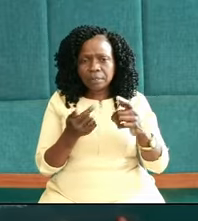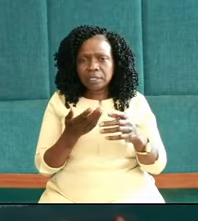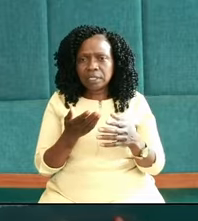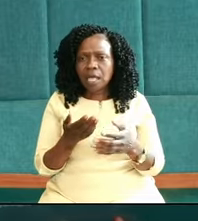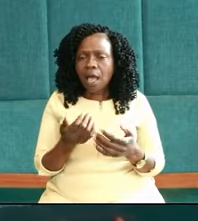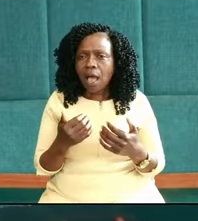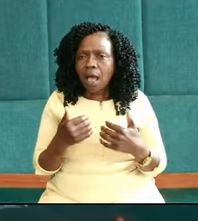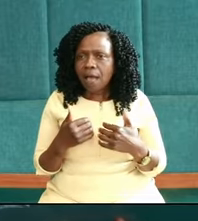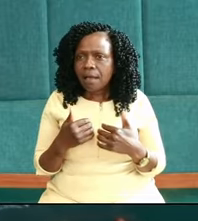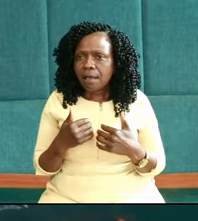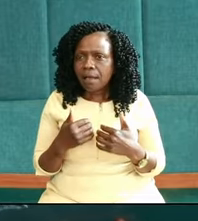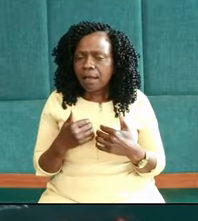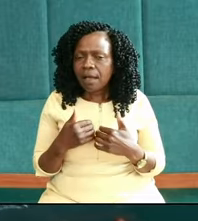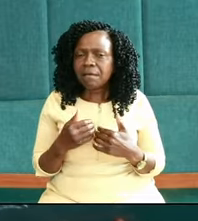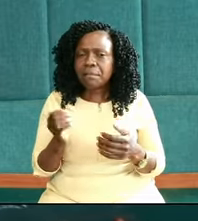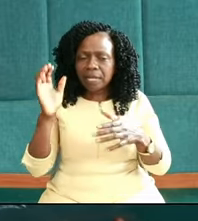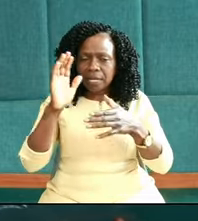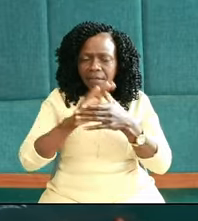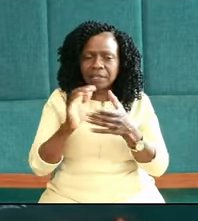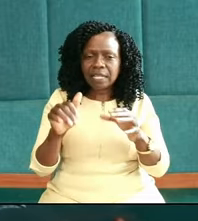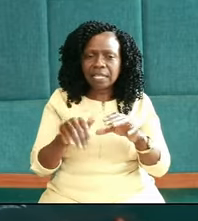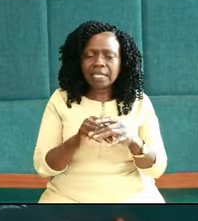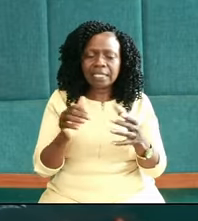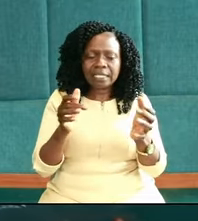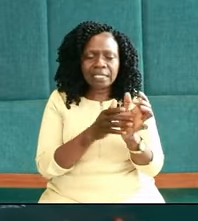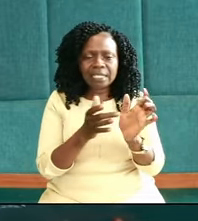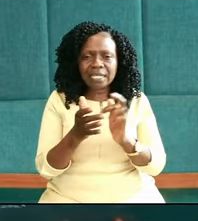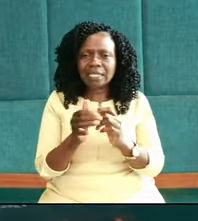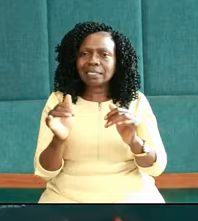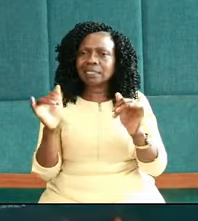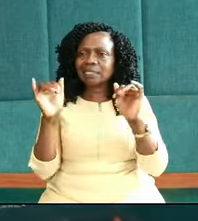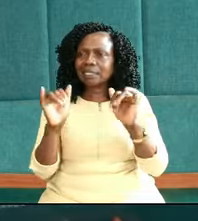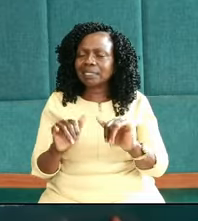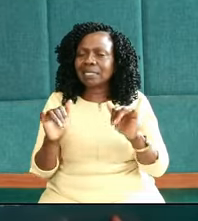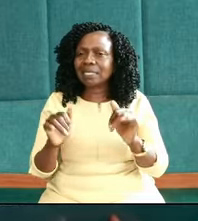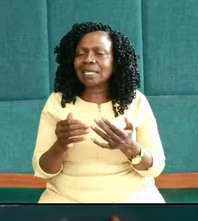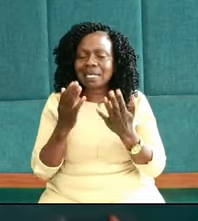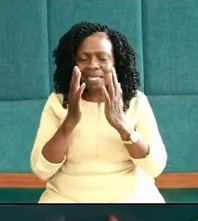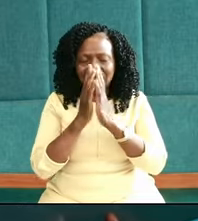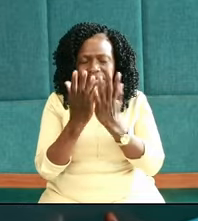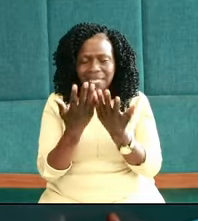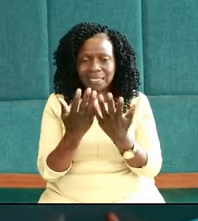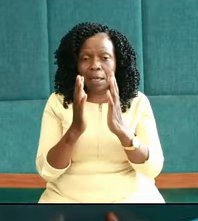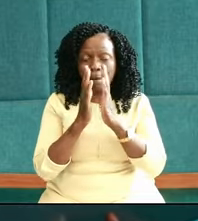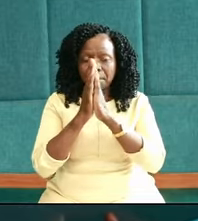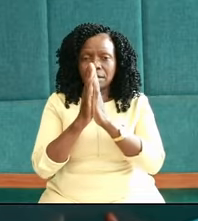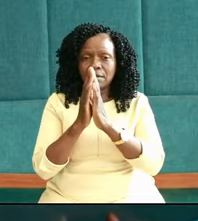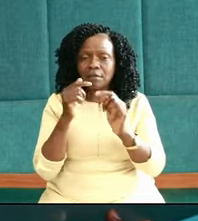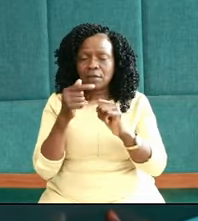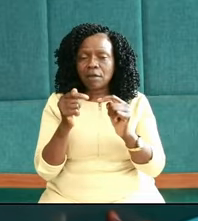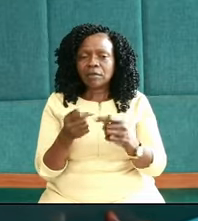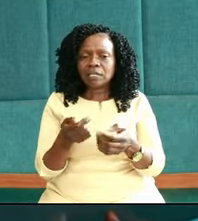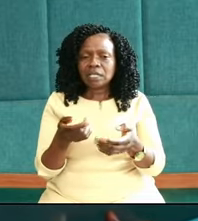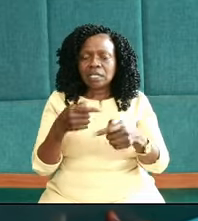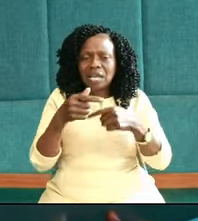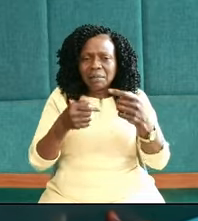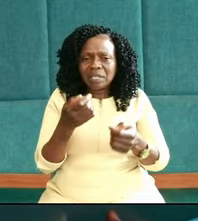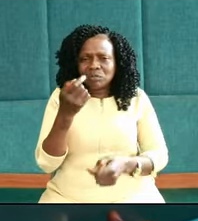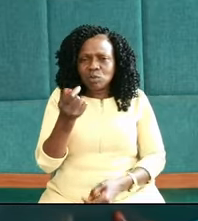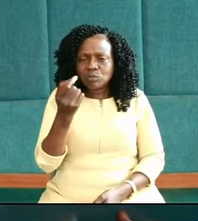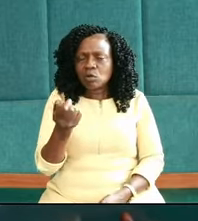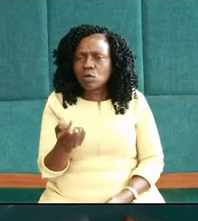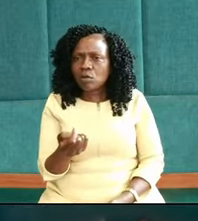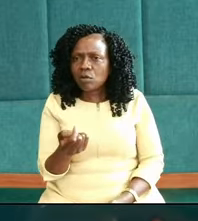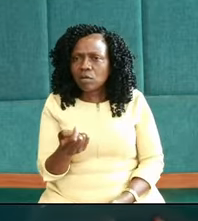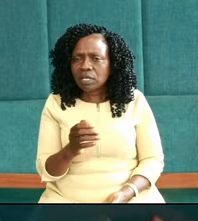I have believed in Jesus and still the things I'm praying for, they are coming small. Some